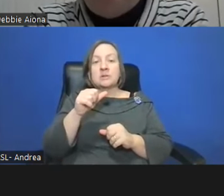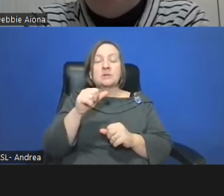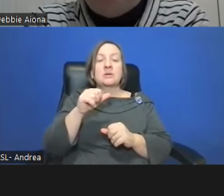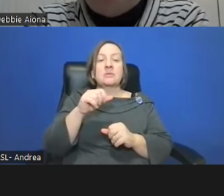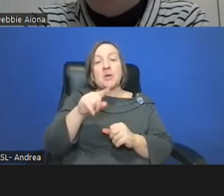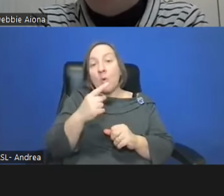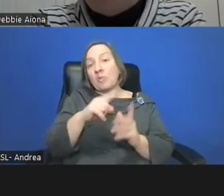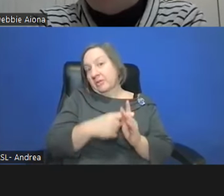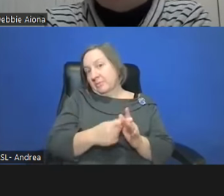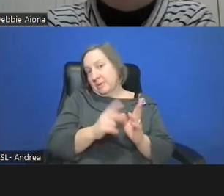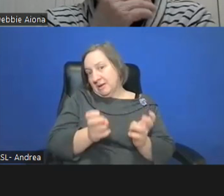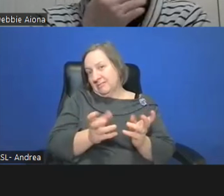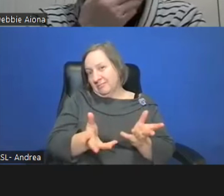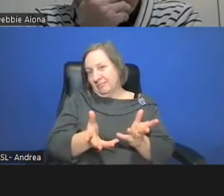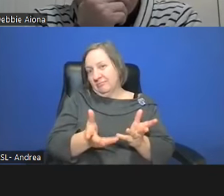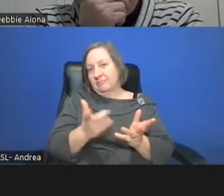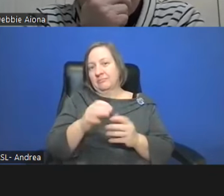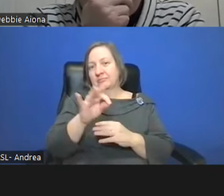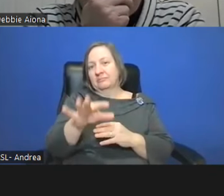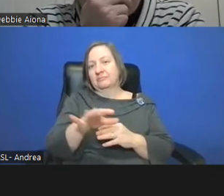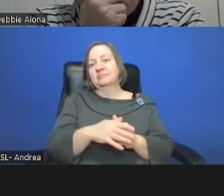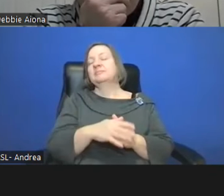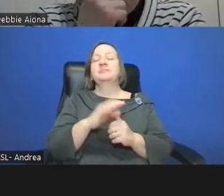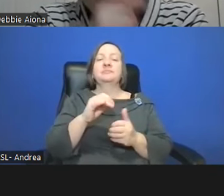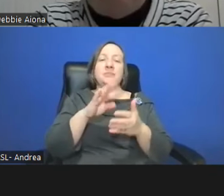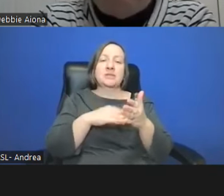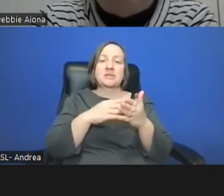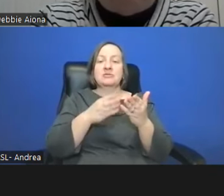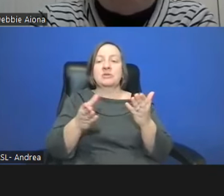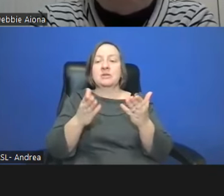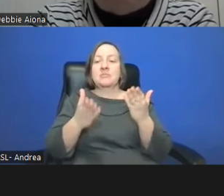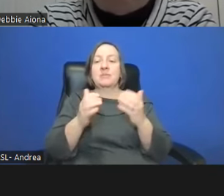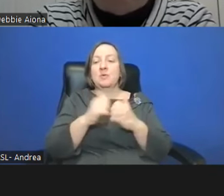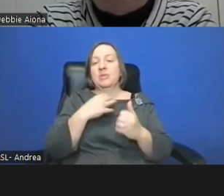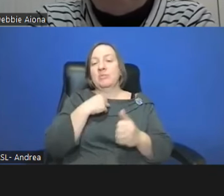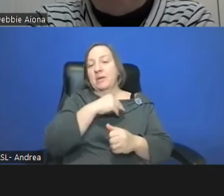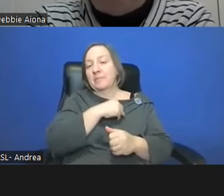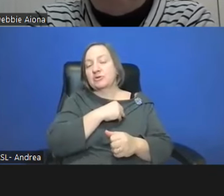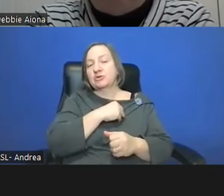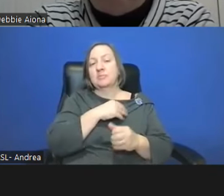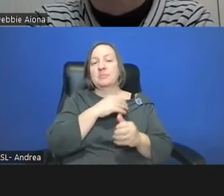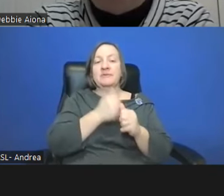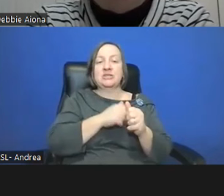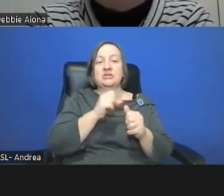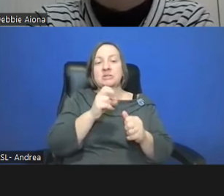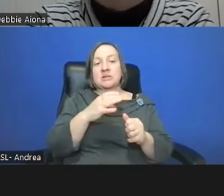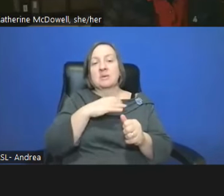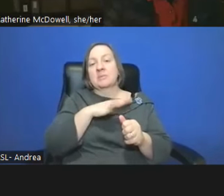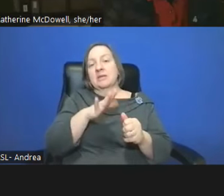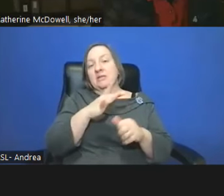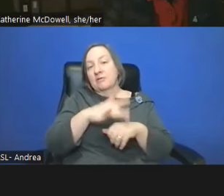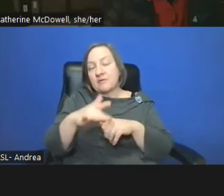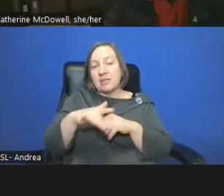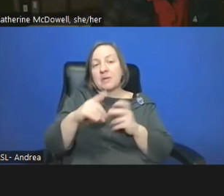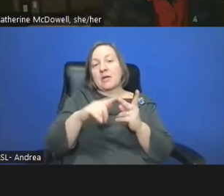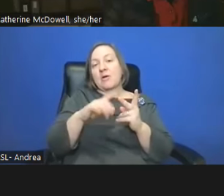at the beginning. Just wanted to put that out there, and that's a scheduling thing that maybe with the membership and of each subcommittee and their availability, as well as